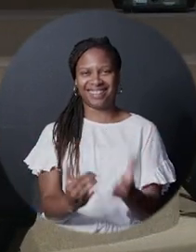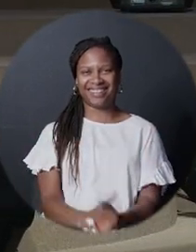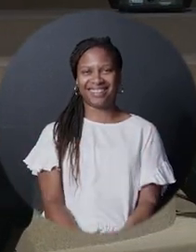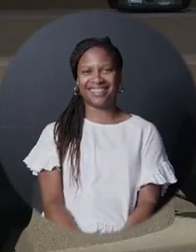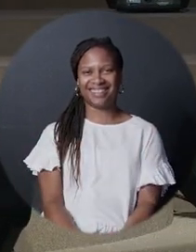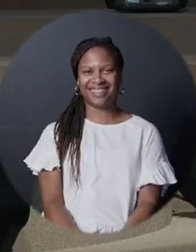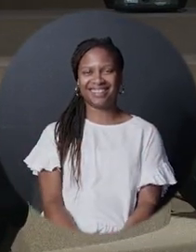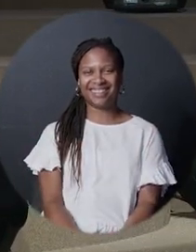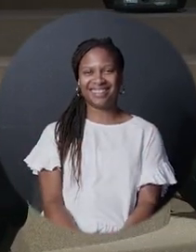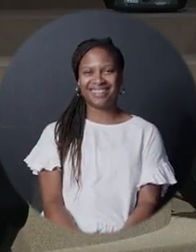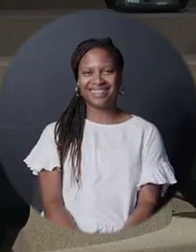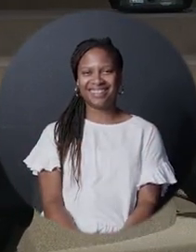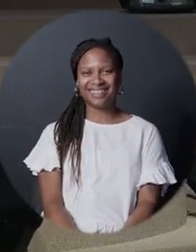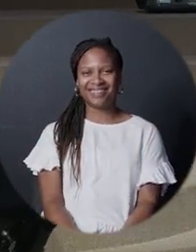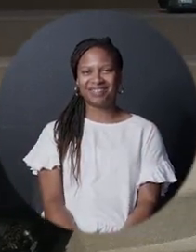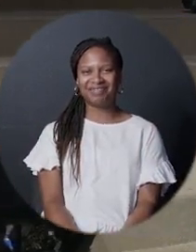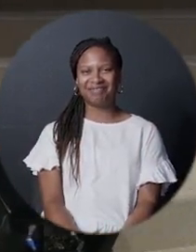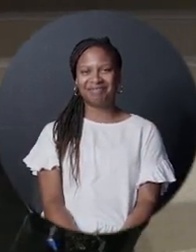now.